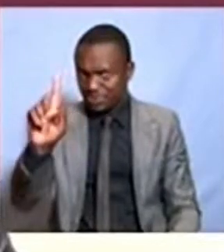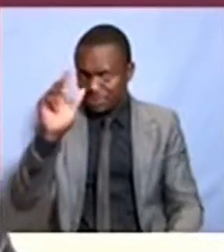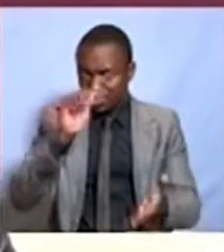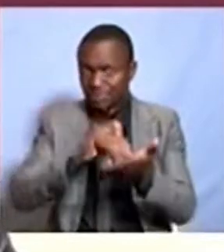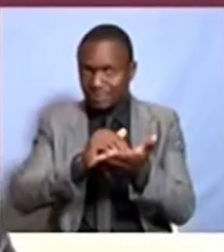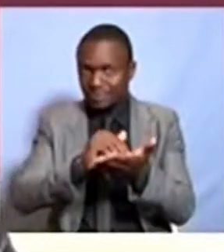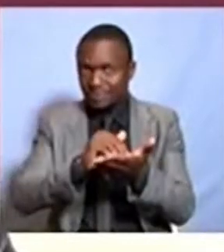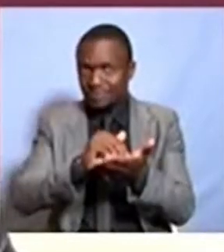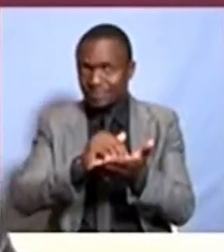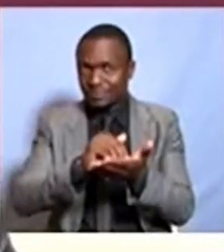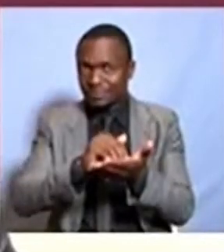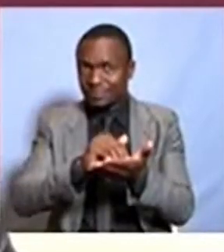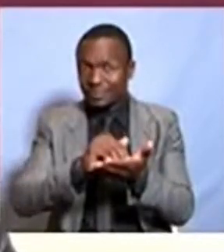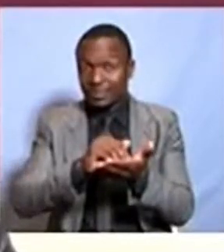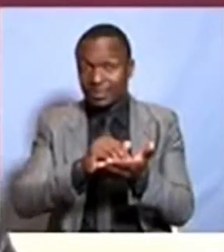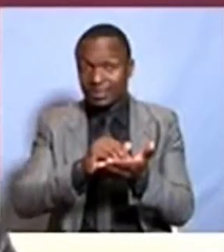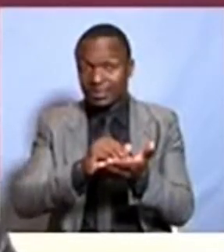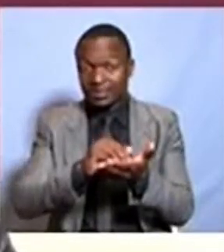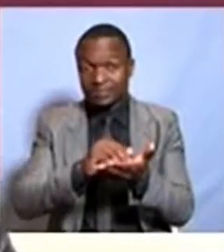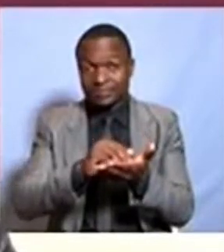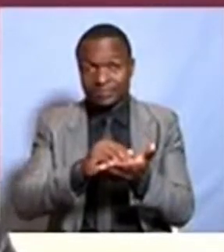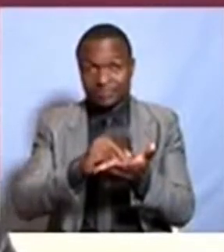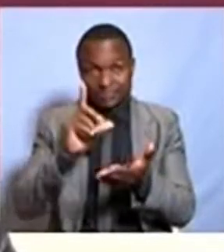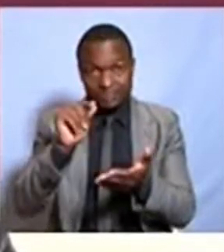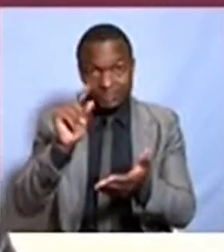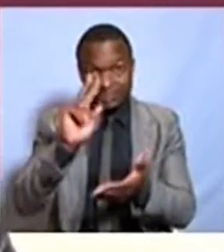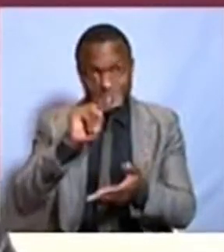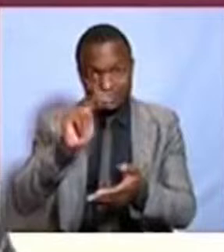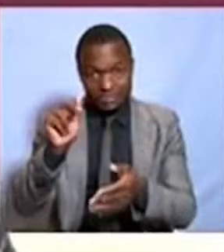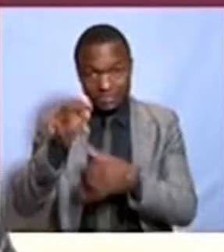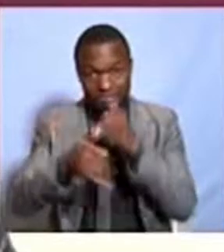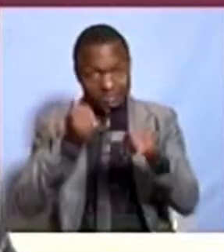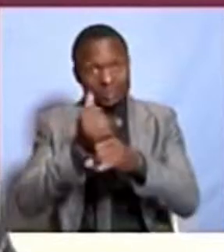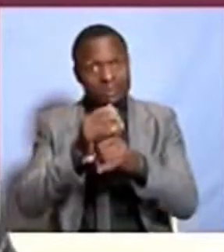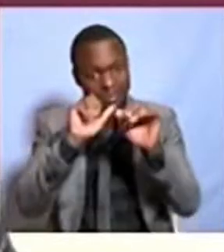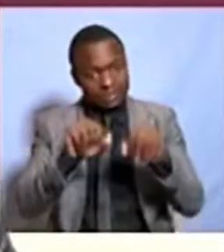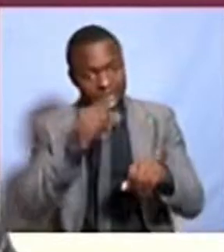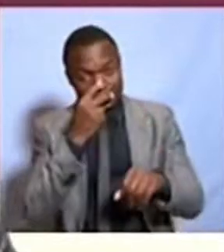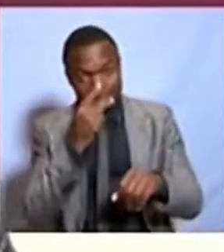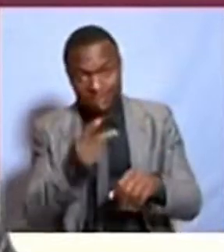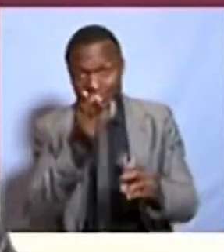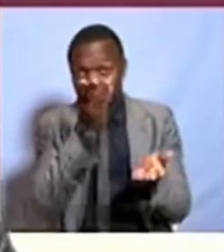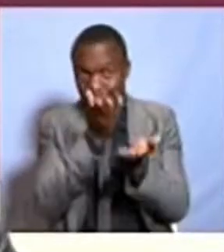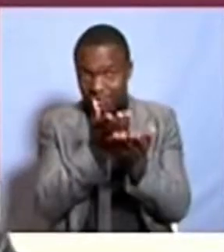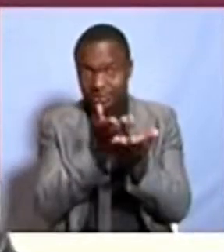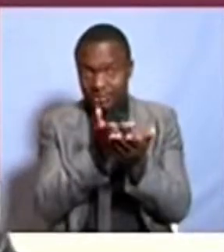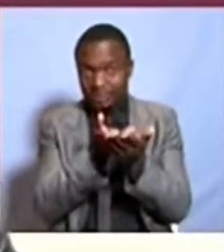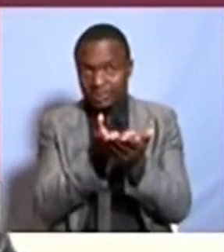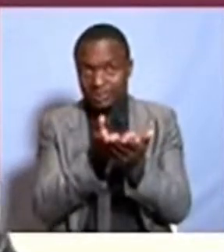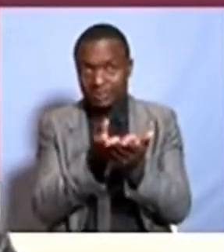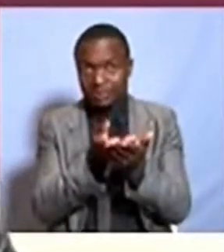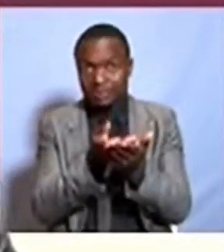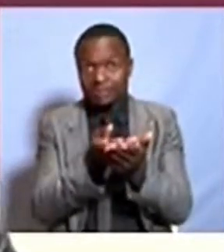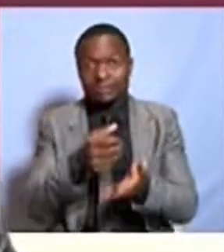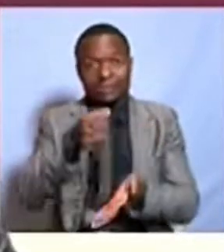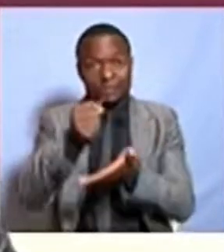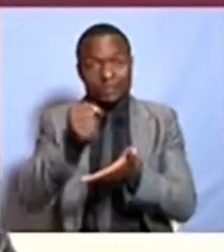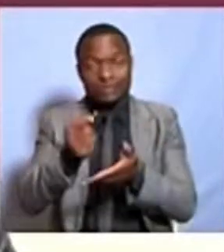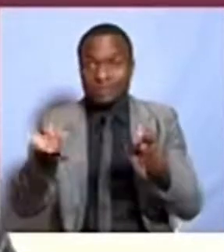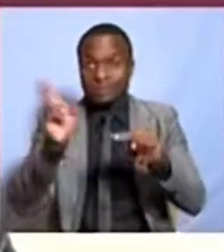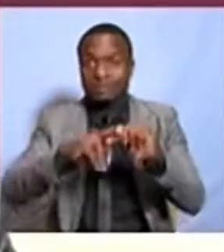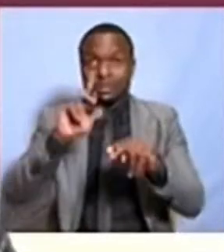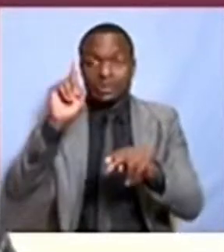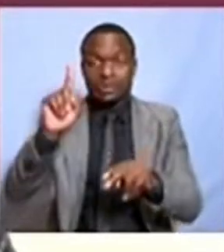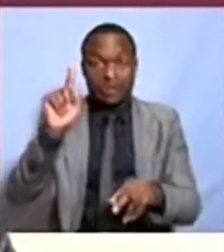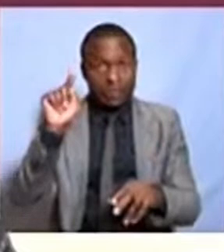241,000 in that year. We can also see that the proposed budget has noted an increase of 1.3